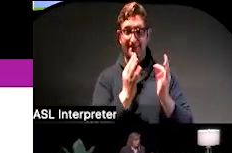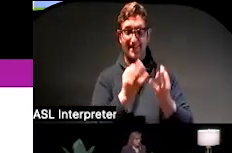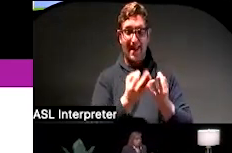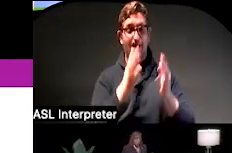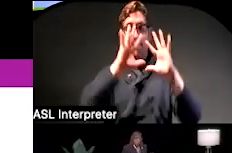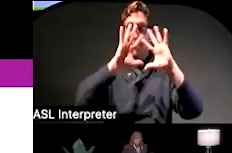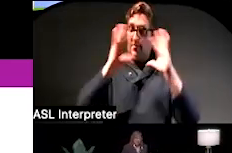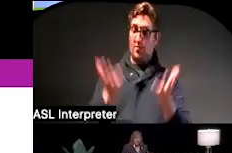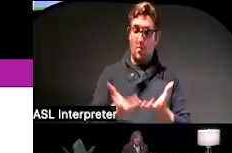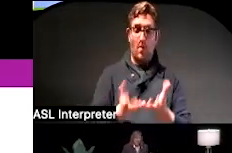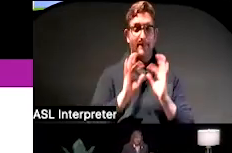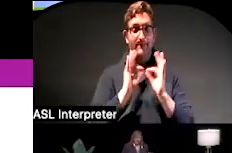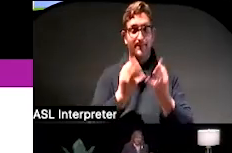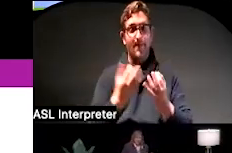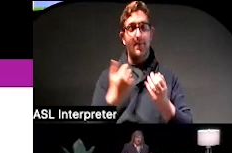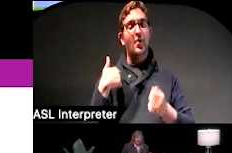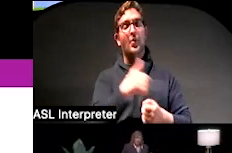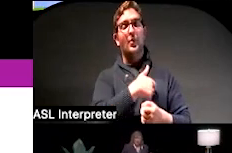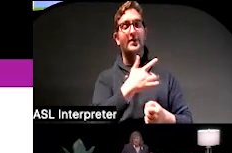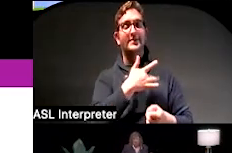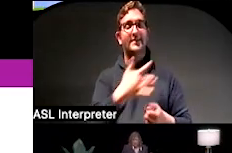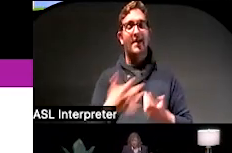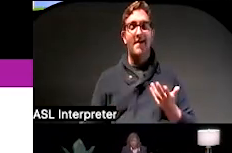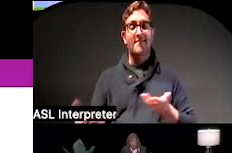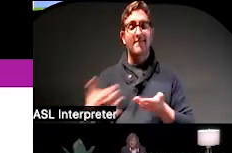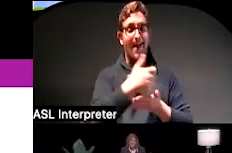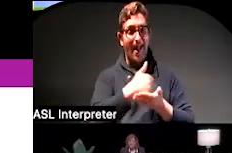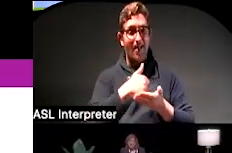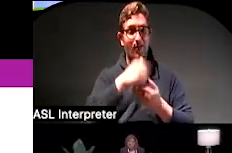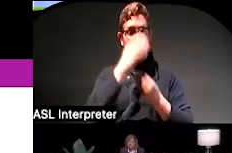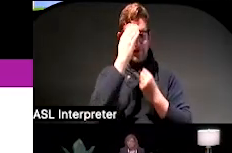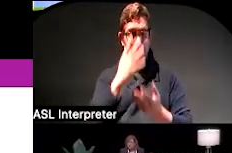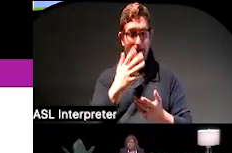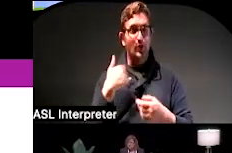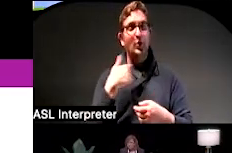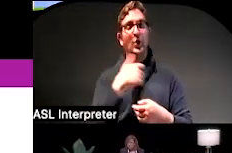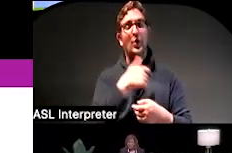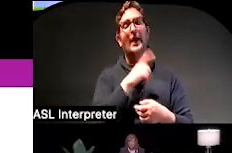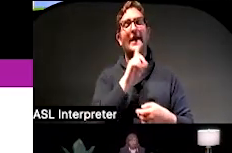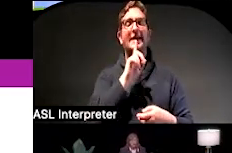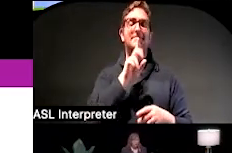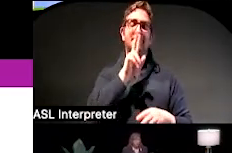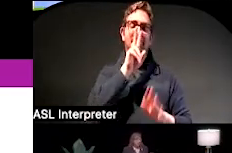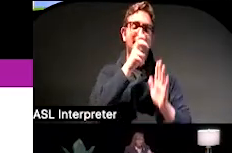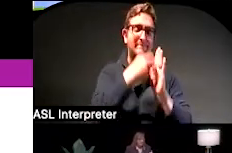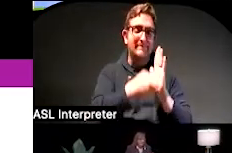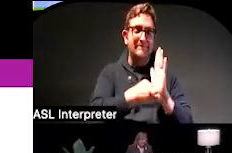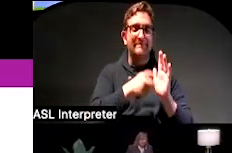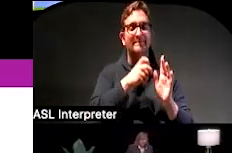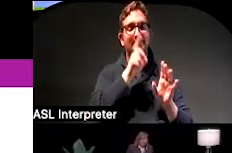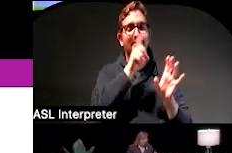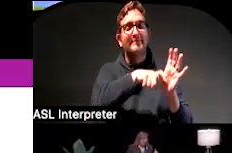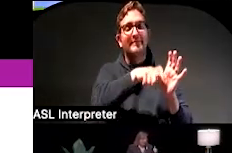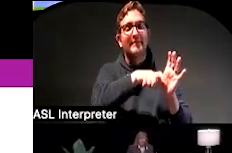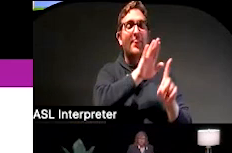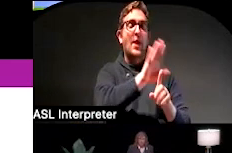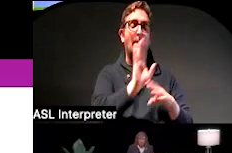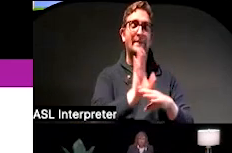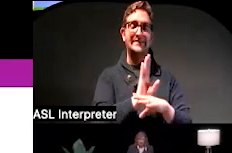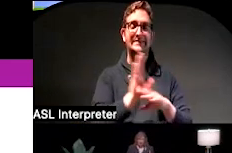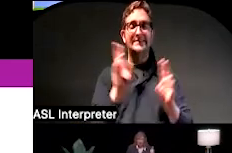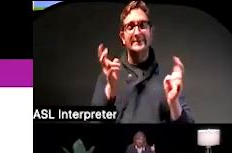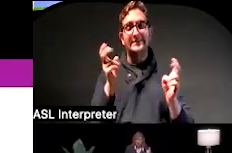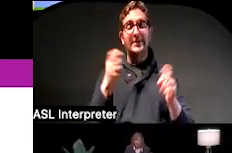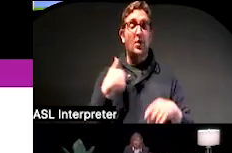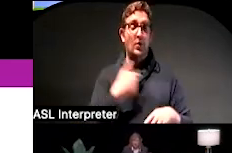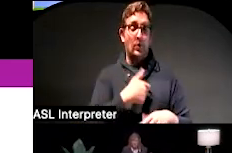is we gather information. I tell people we get into their business. We gather information